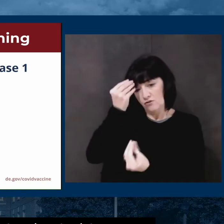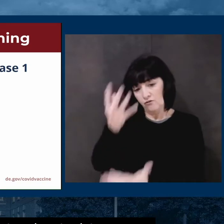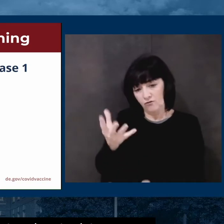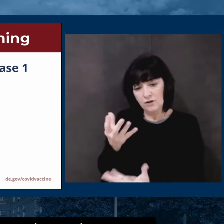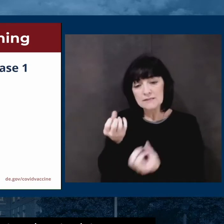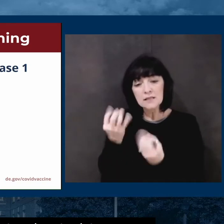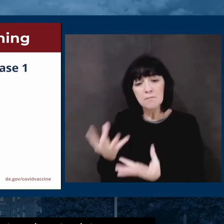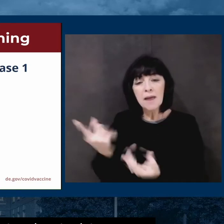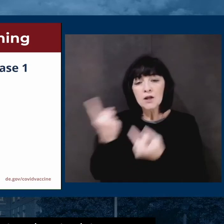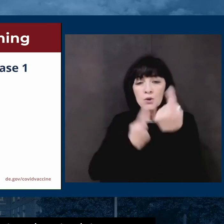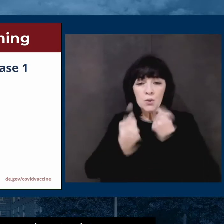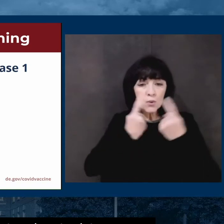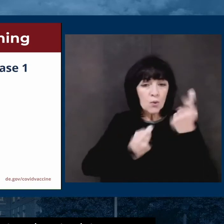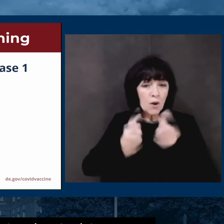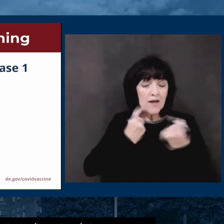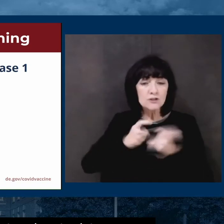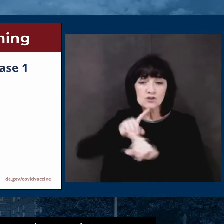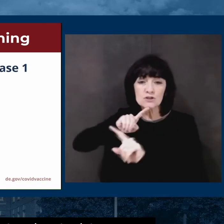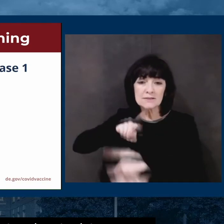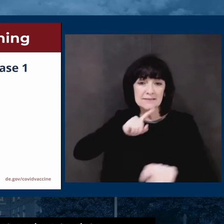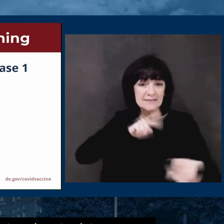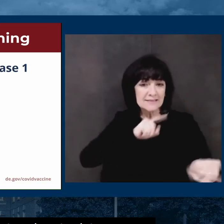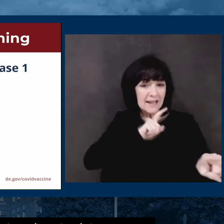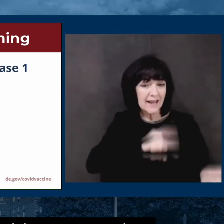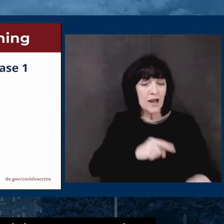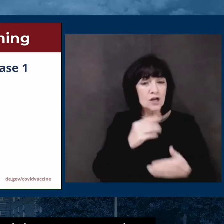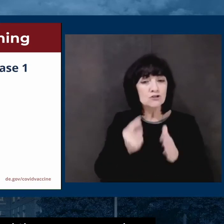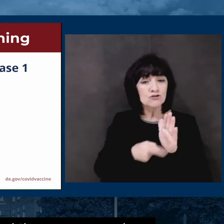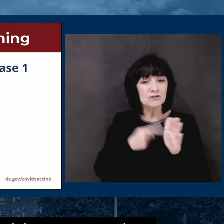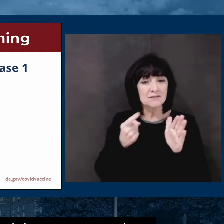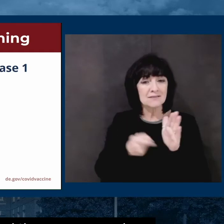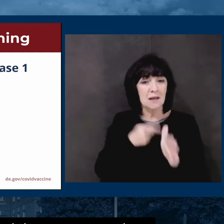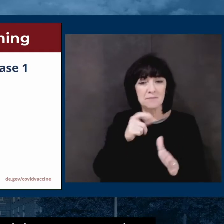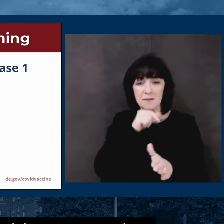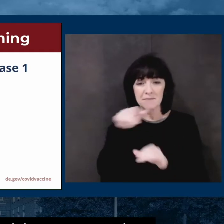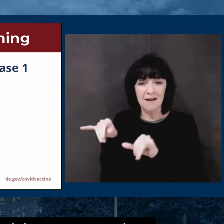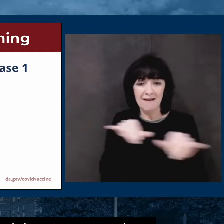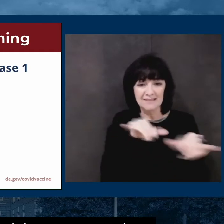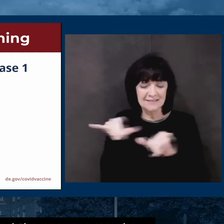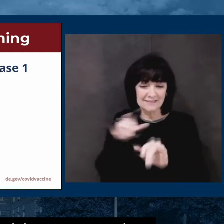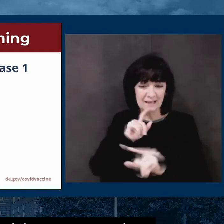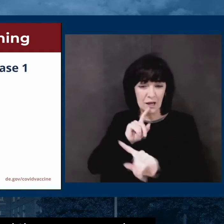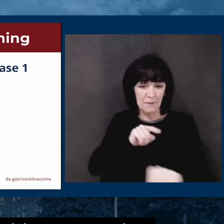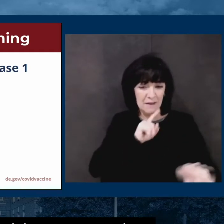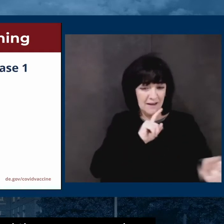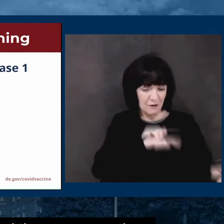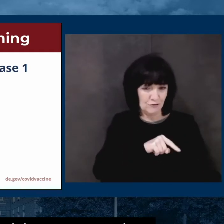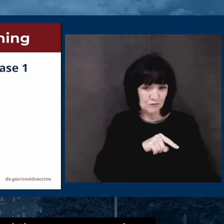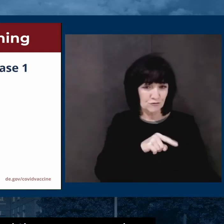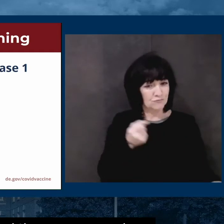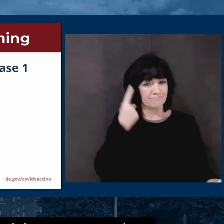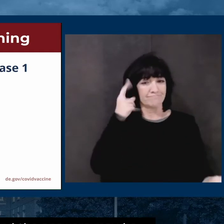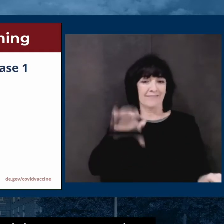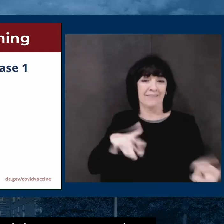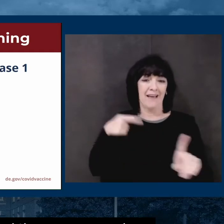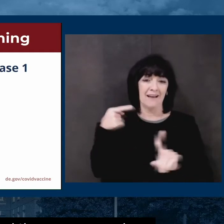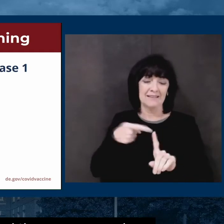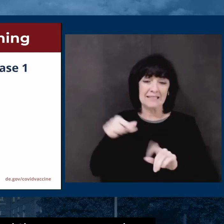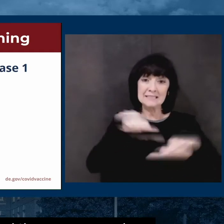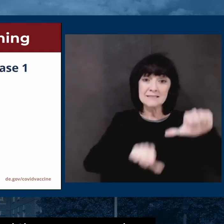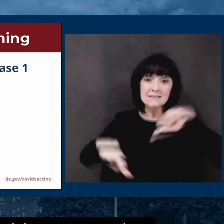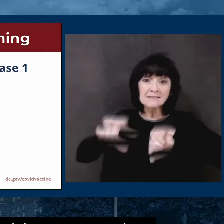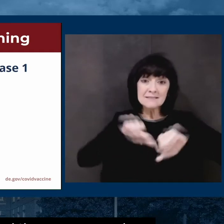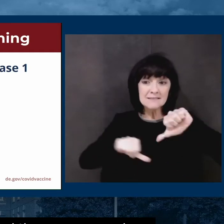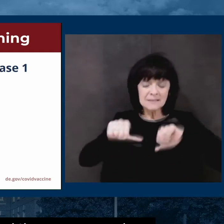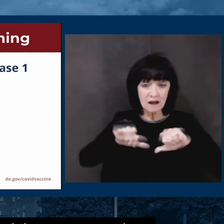be changing because the science, the process is being very dynamic as well. However, it's our job to make sure that we provide the